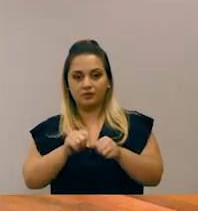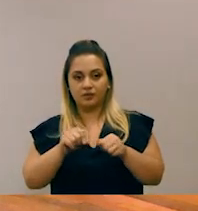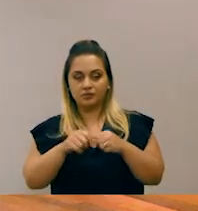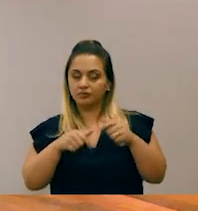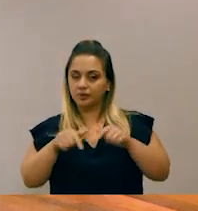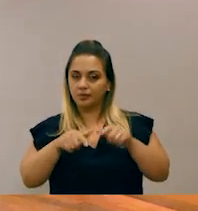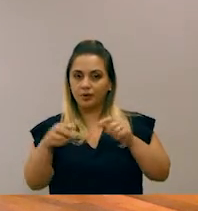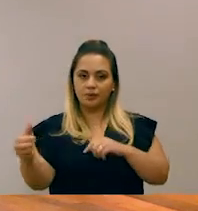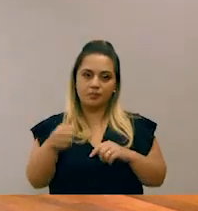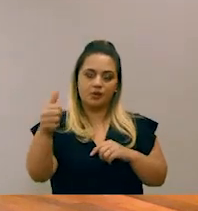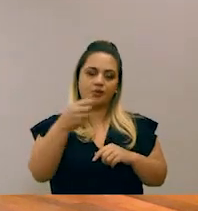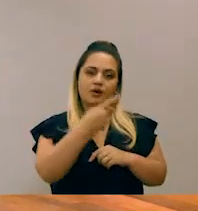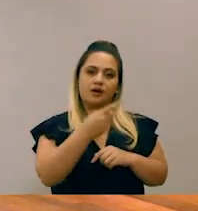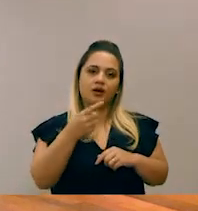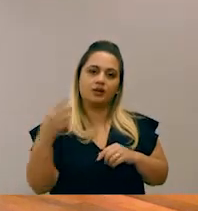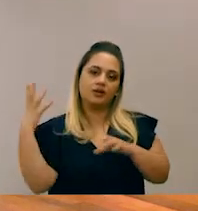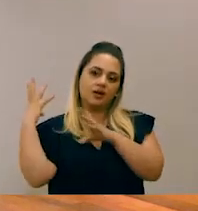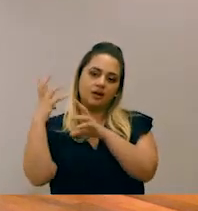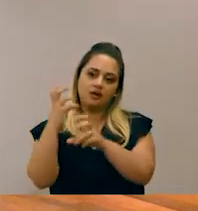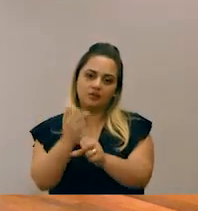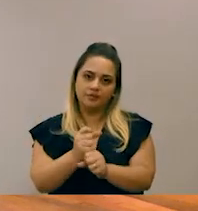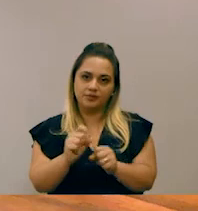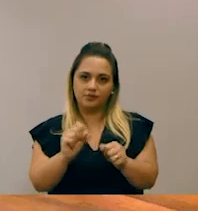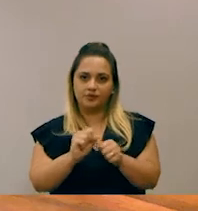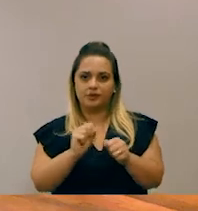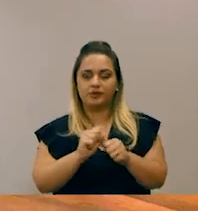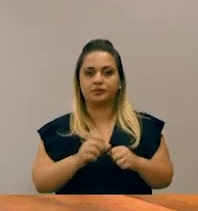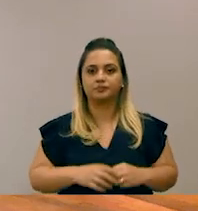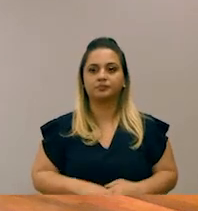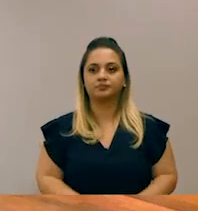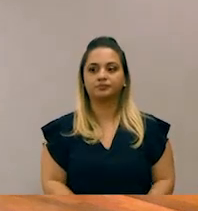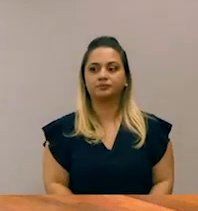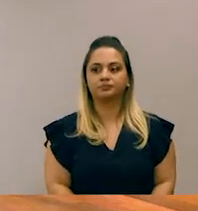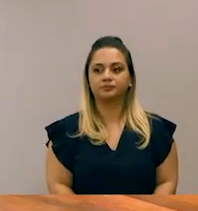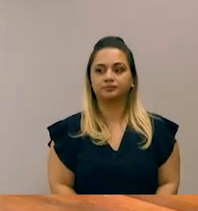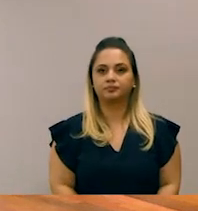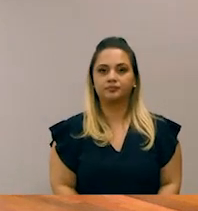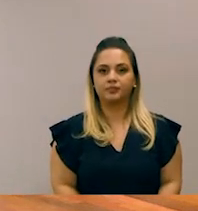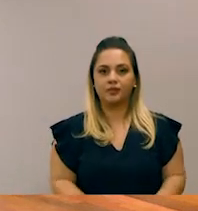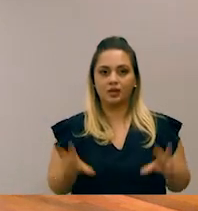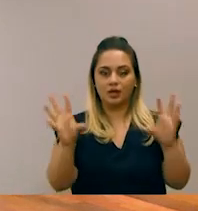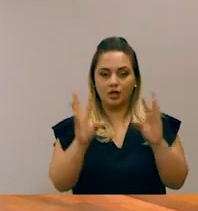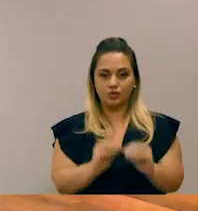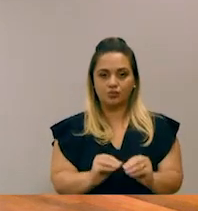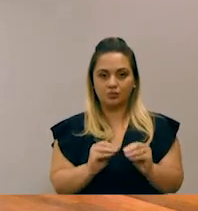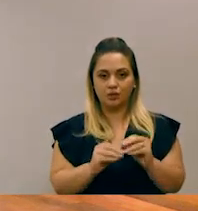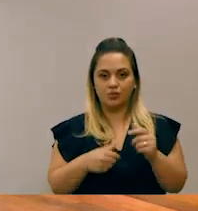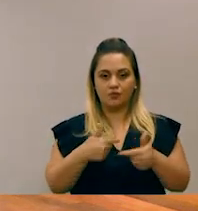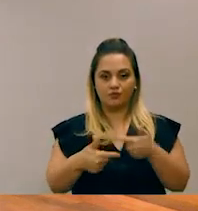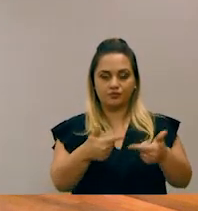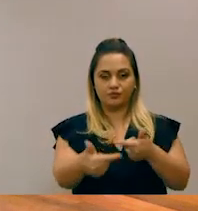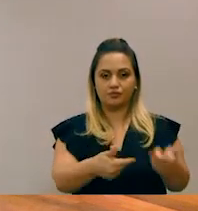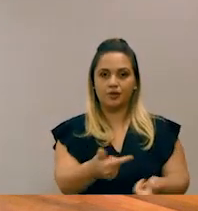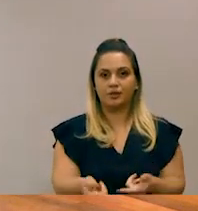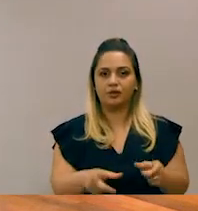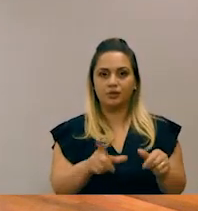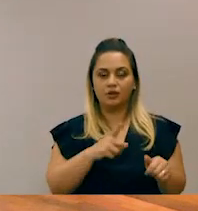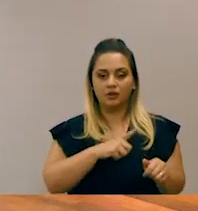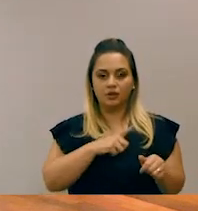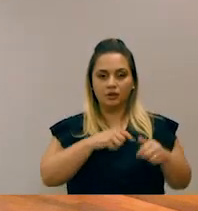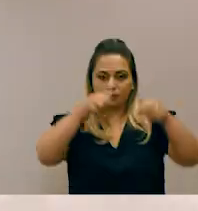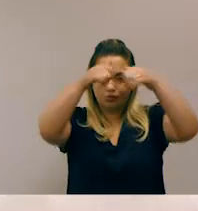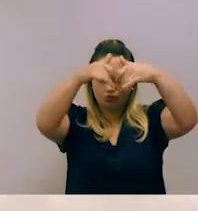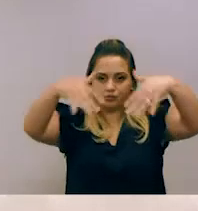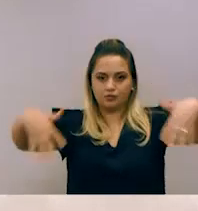assistant. And so each revision and review is going to generate better work. So to summarize how the